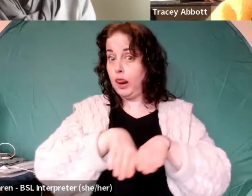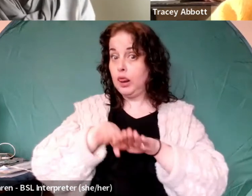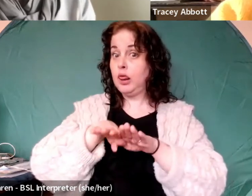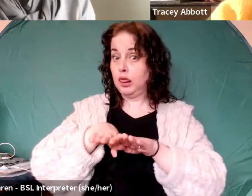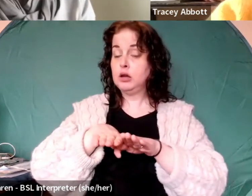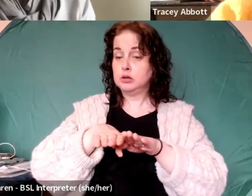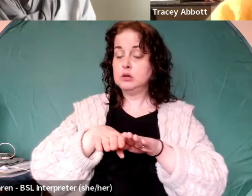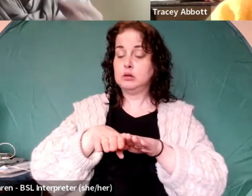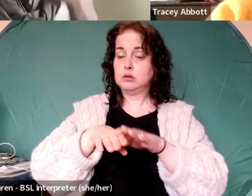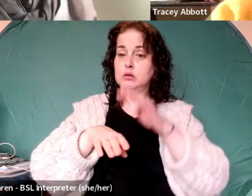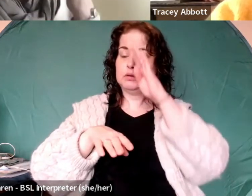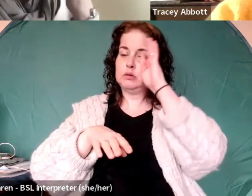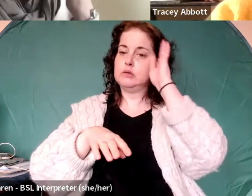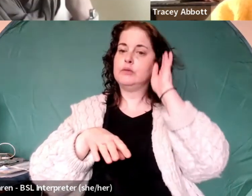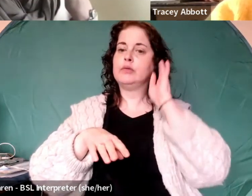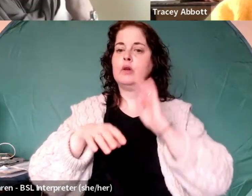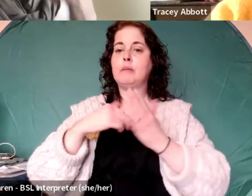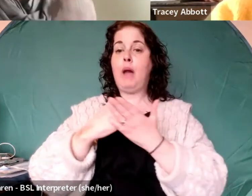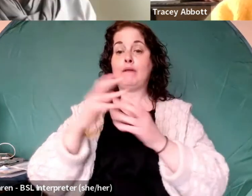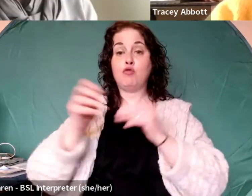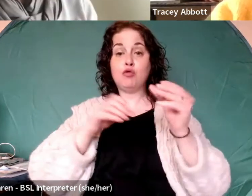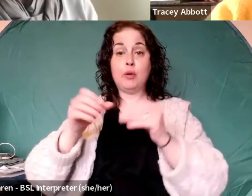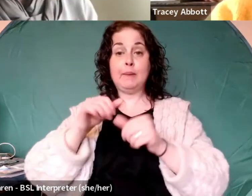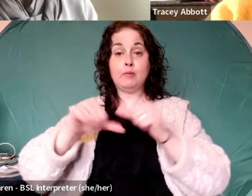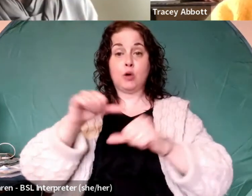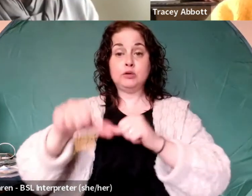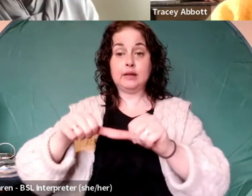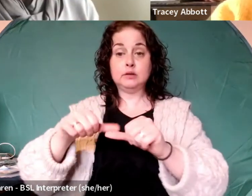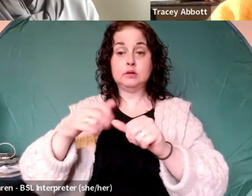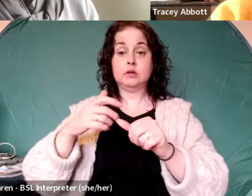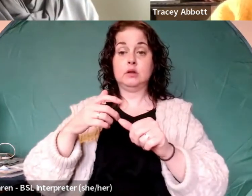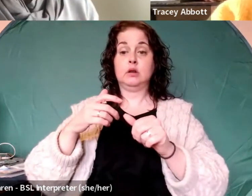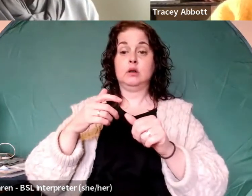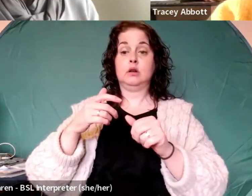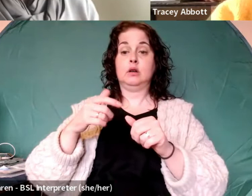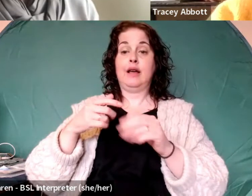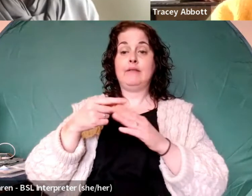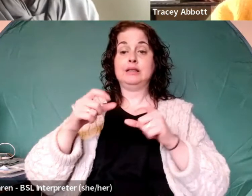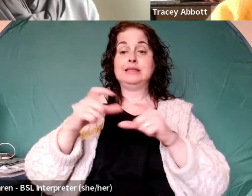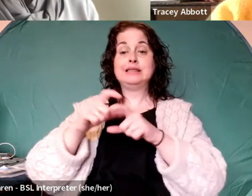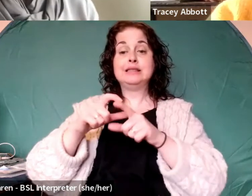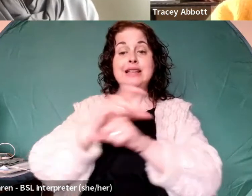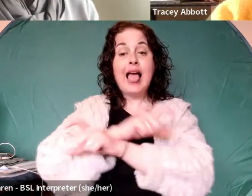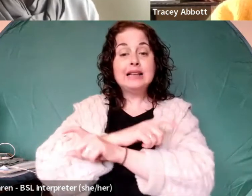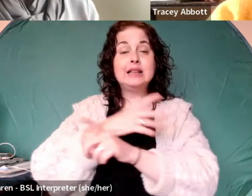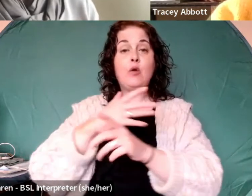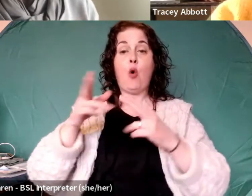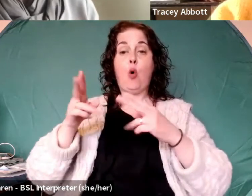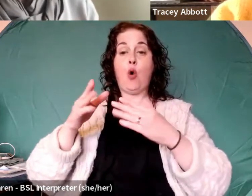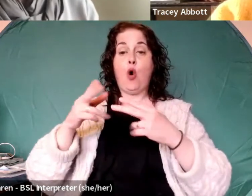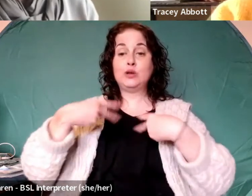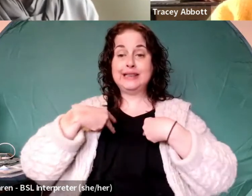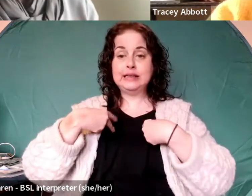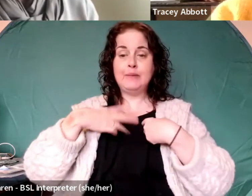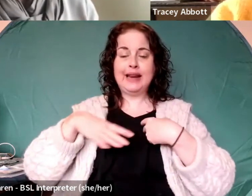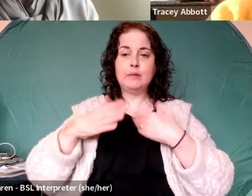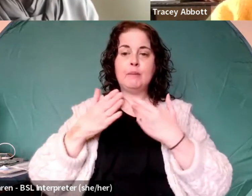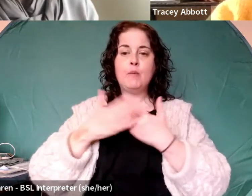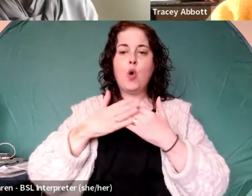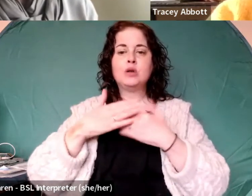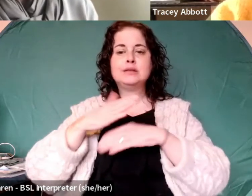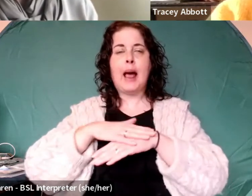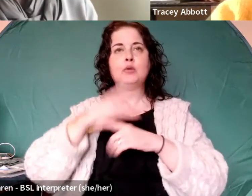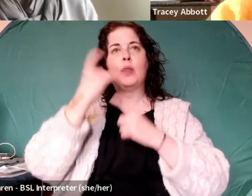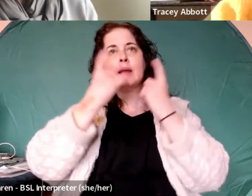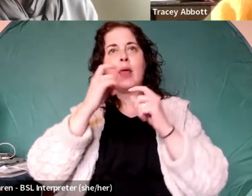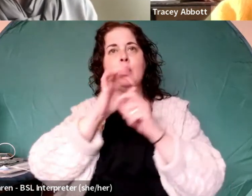assessment as part of your recruitment process. But if you're dyslexic, for example, or autistic, you might want a bit longer to process the question